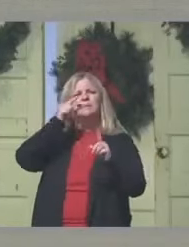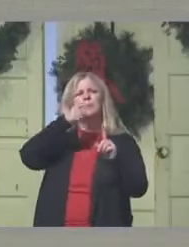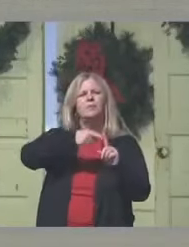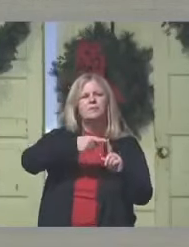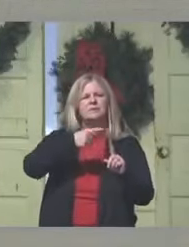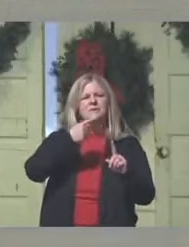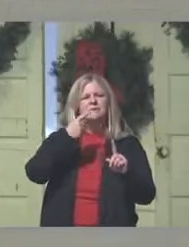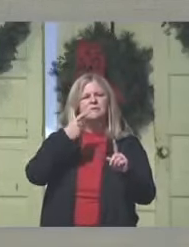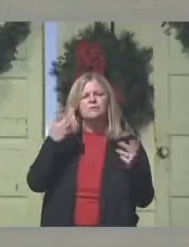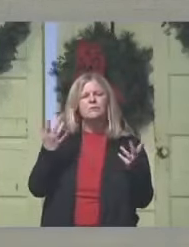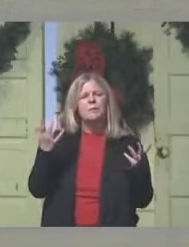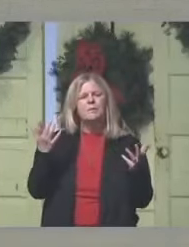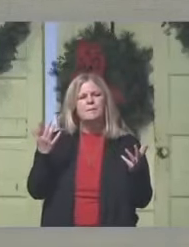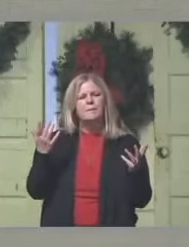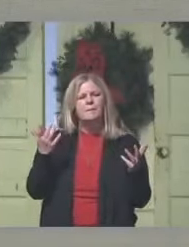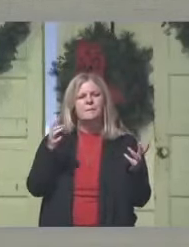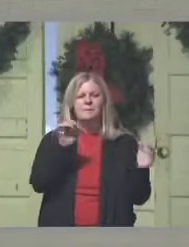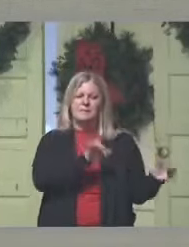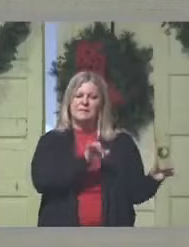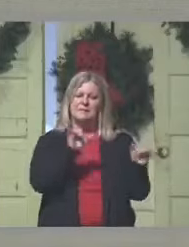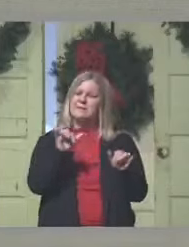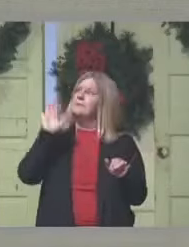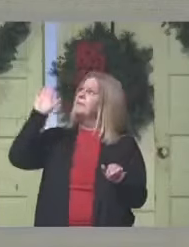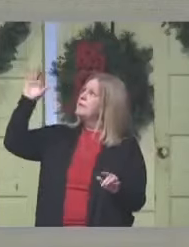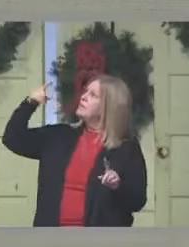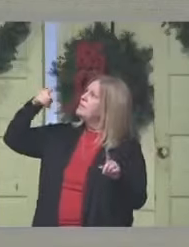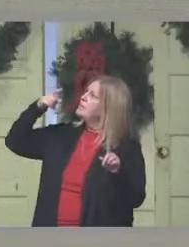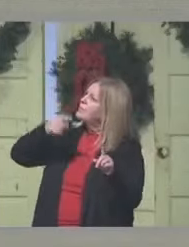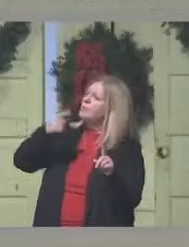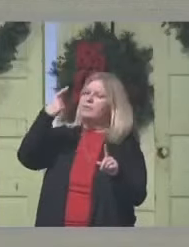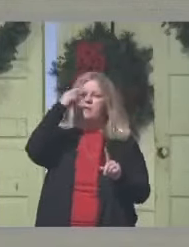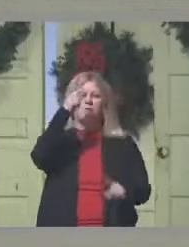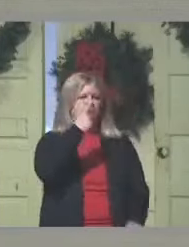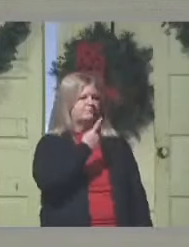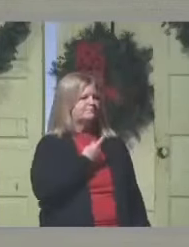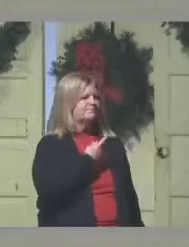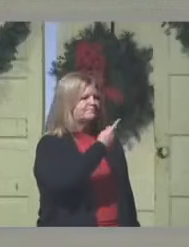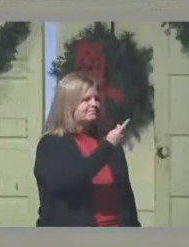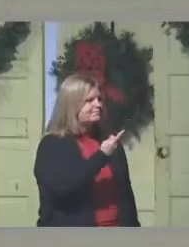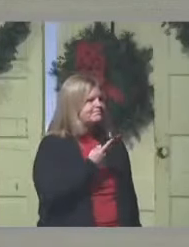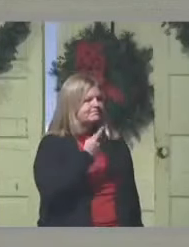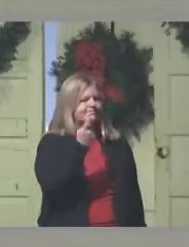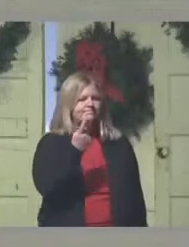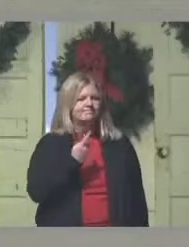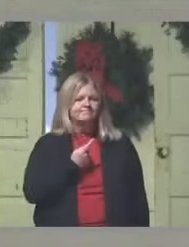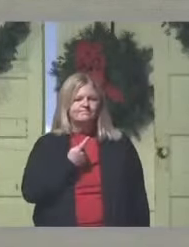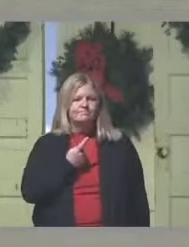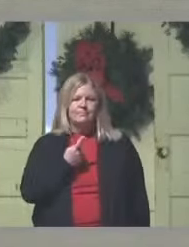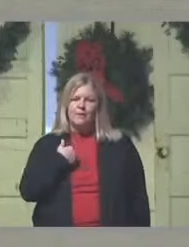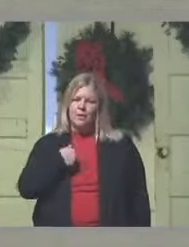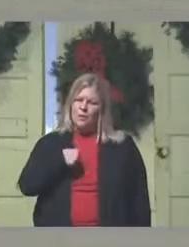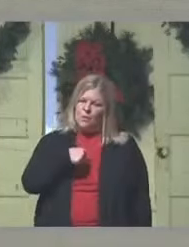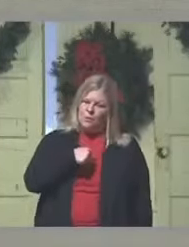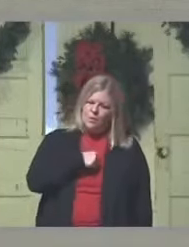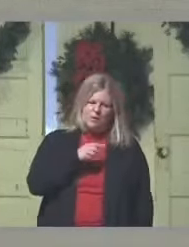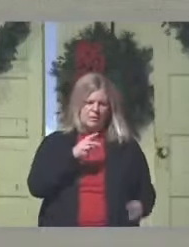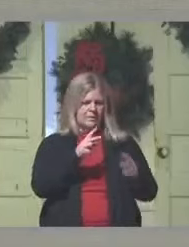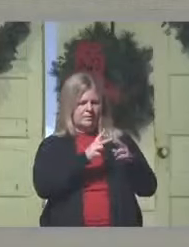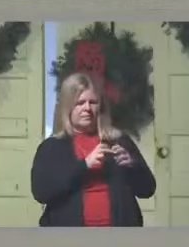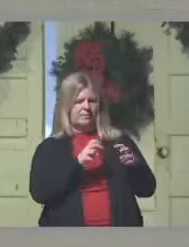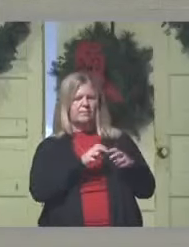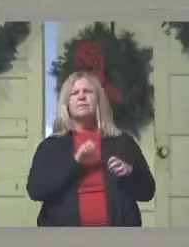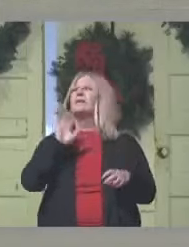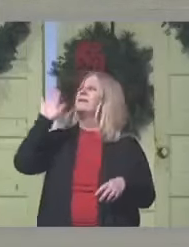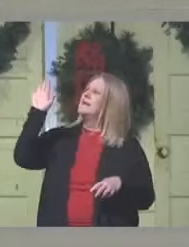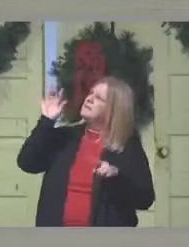for his life? The same is God's eternal purpose for your lives and mine. Let's unpack Paul's